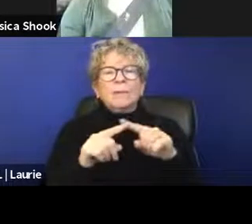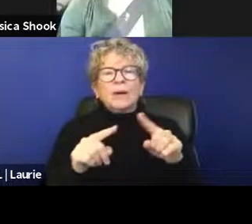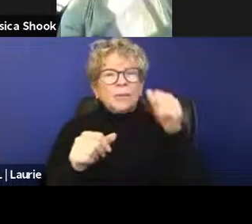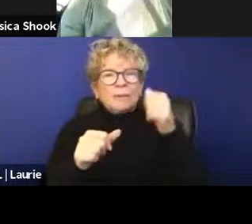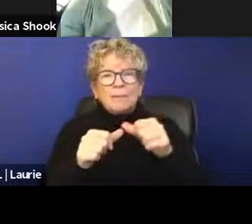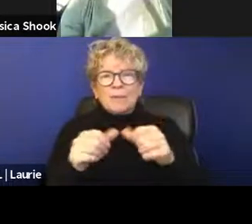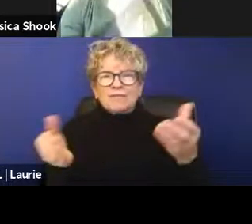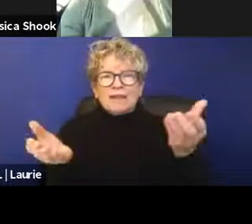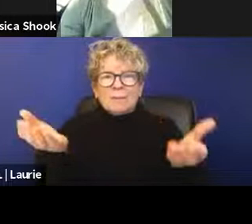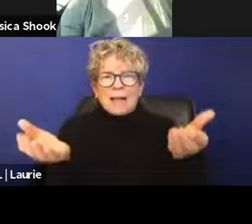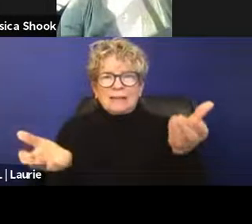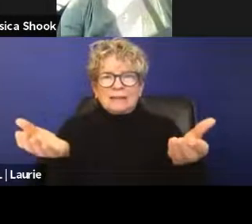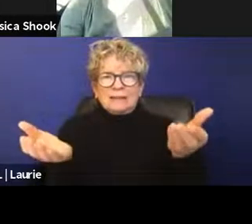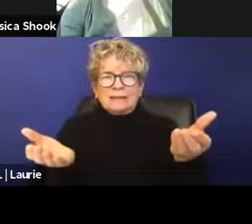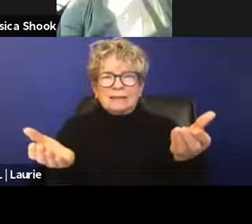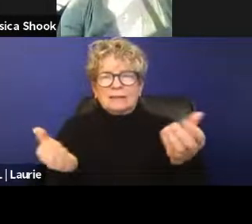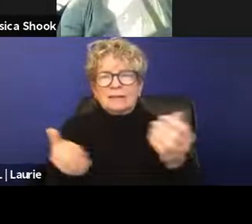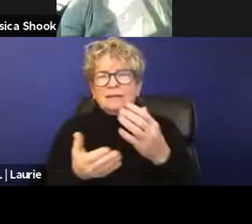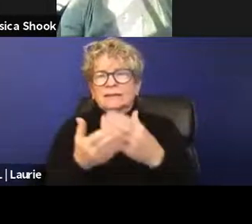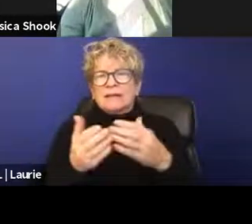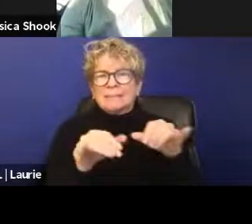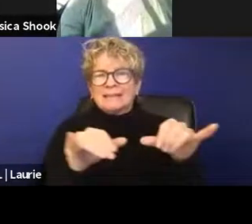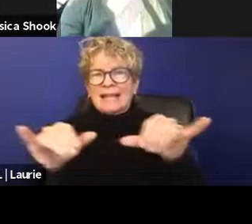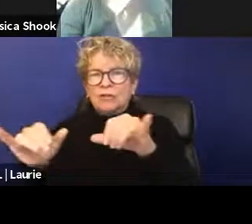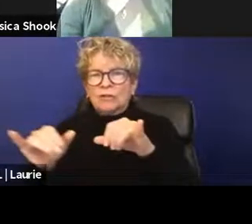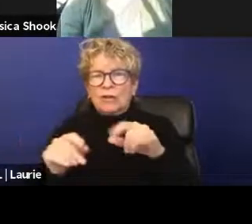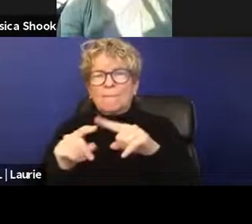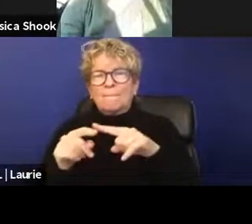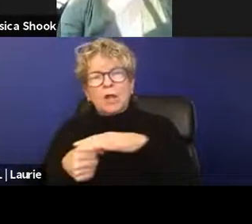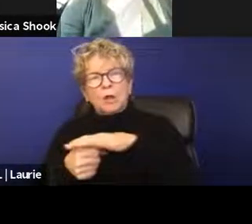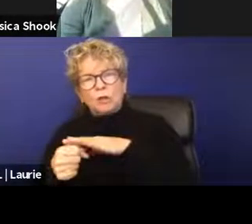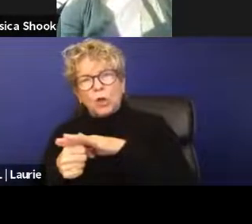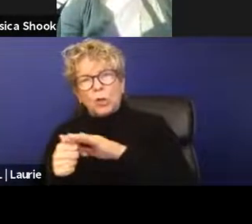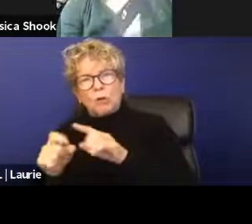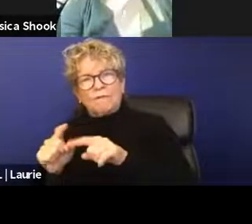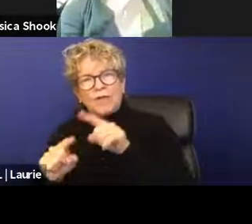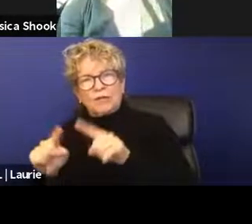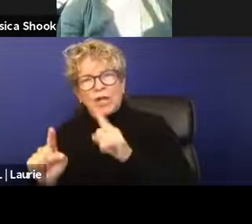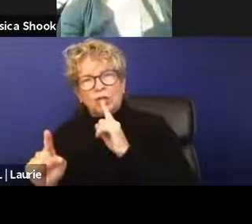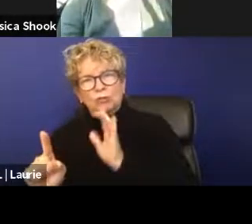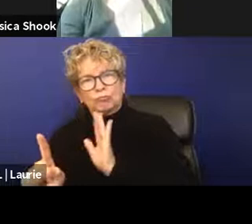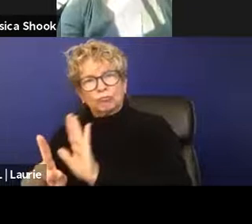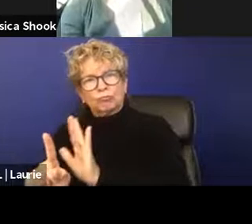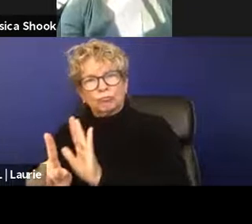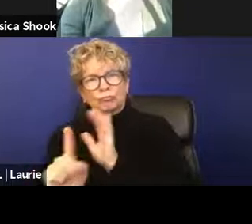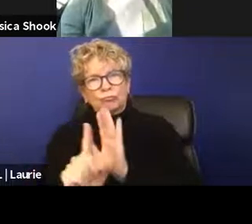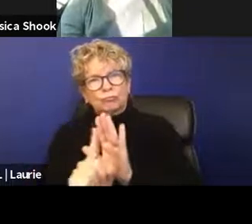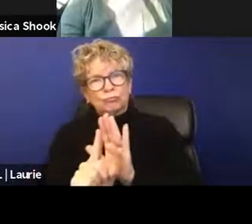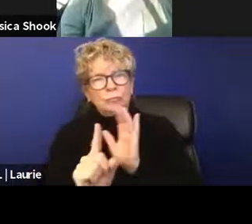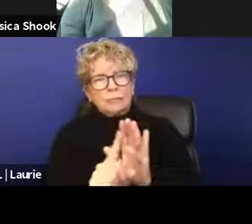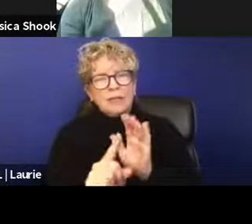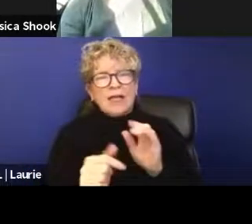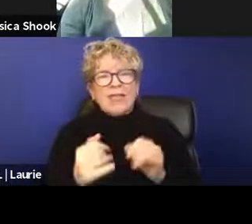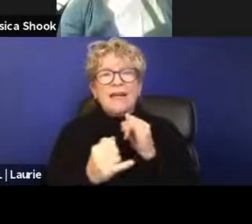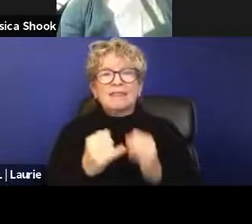balance between some standardization, but also local variation. And then lastly, all the themes should